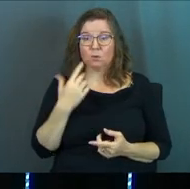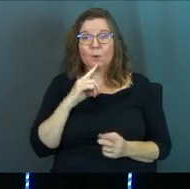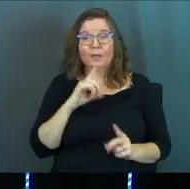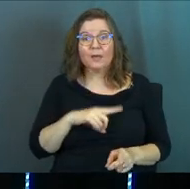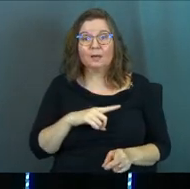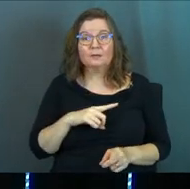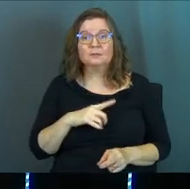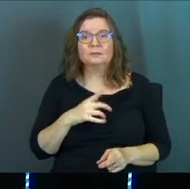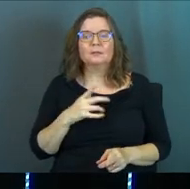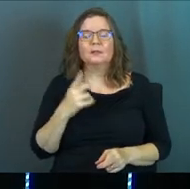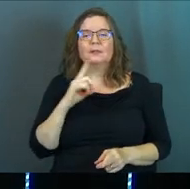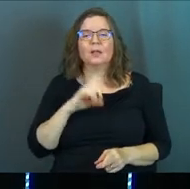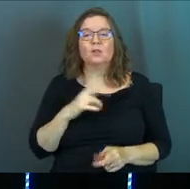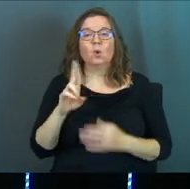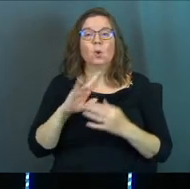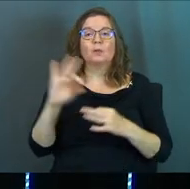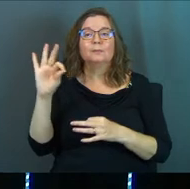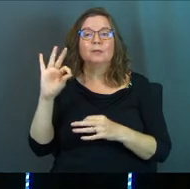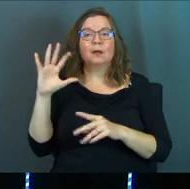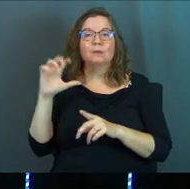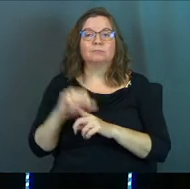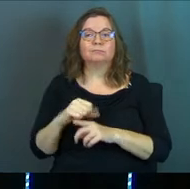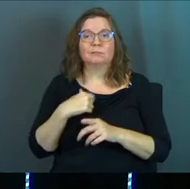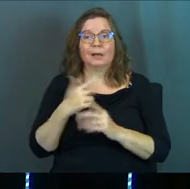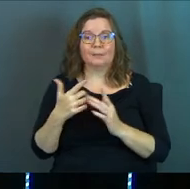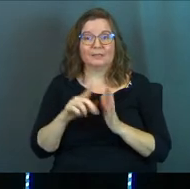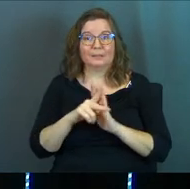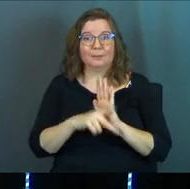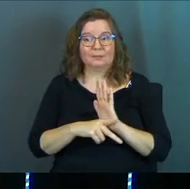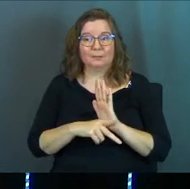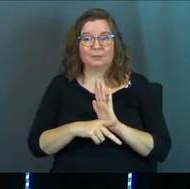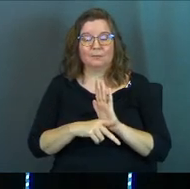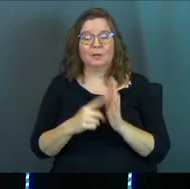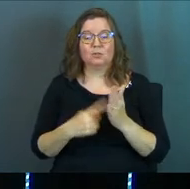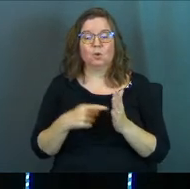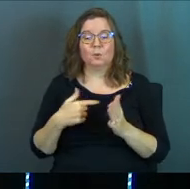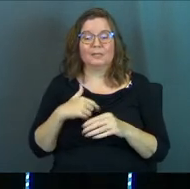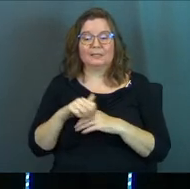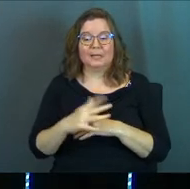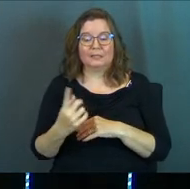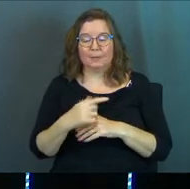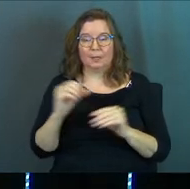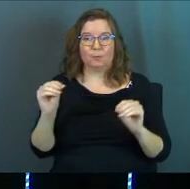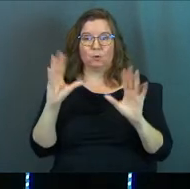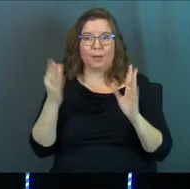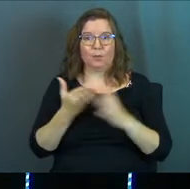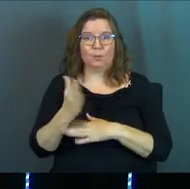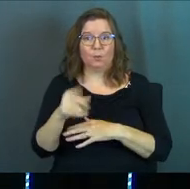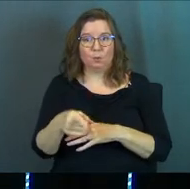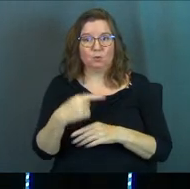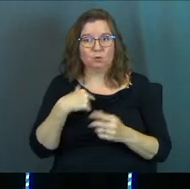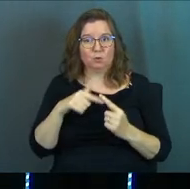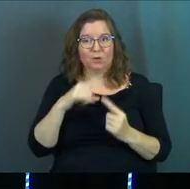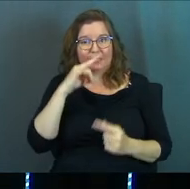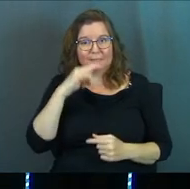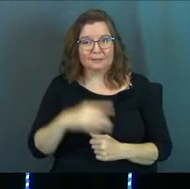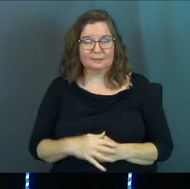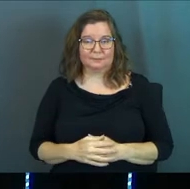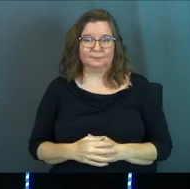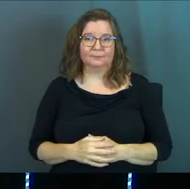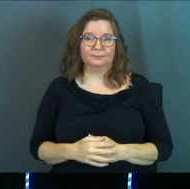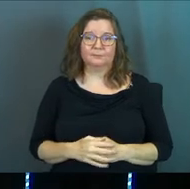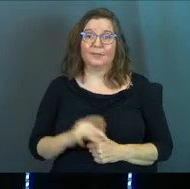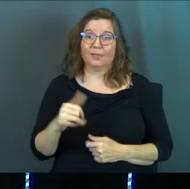You know what the answer is? The answer is the Holy Spirit believes in this principle, and so he sent something miraculously through you to your kids,